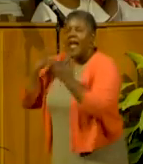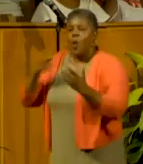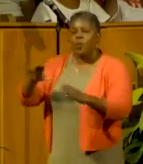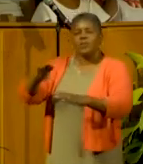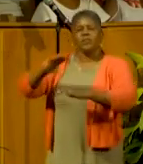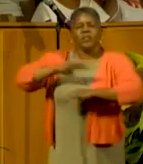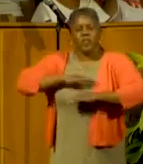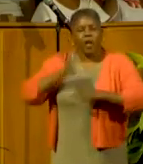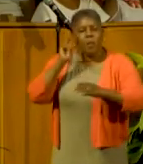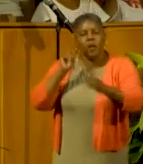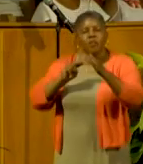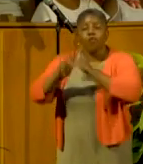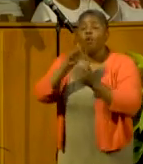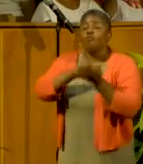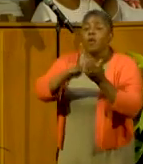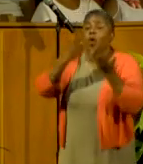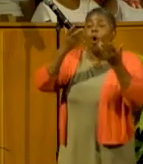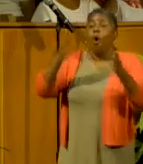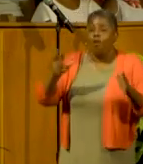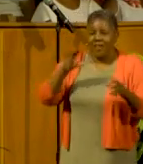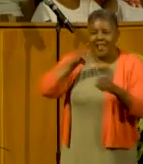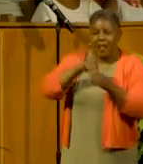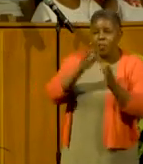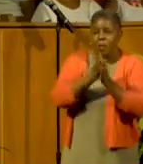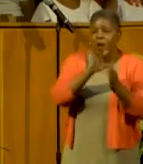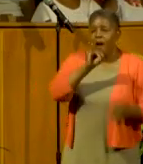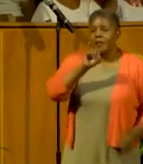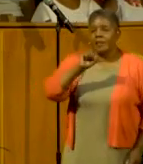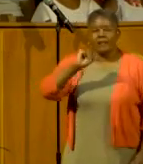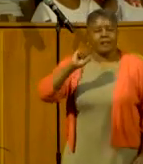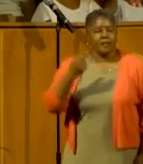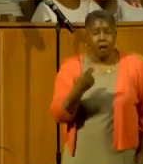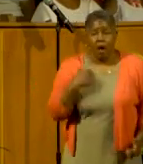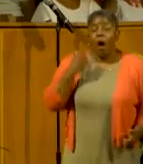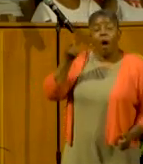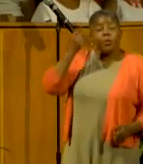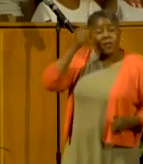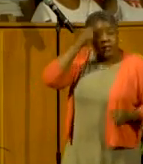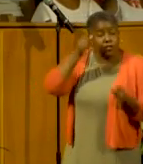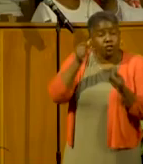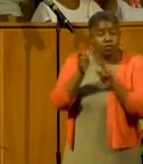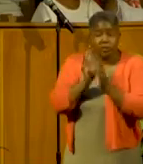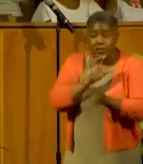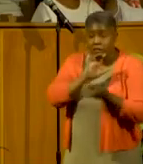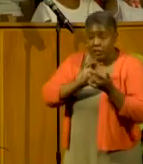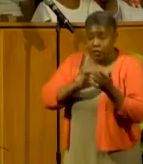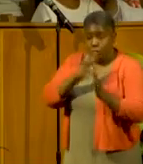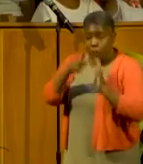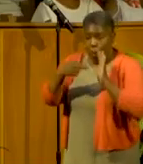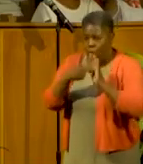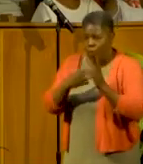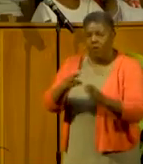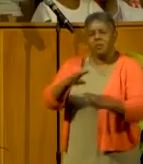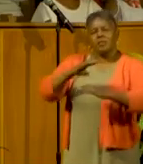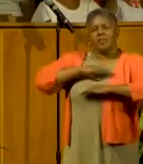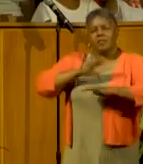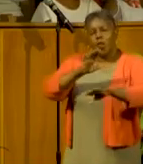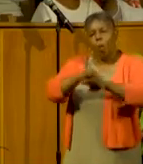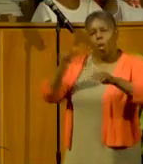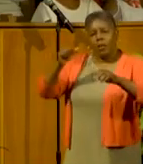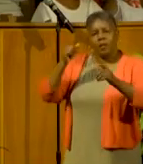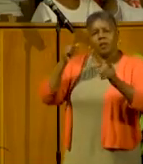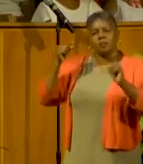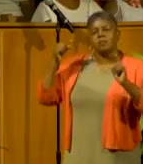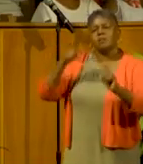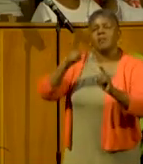fulfilling a prophecy written already in Isaiah. Brothers and sisters, understand Jesus' role. He is fulfilling his calling, and